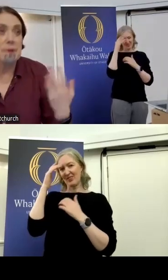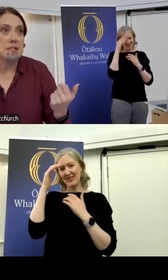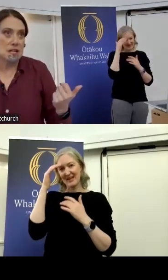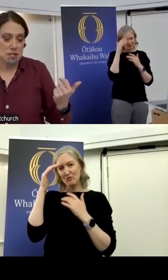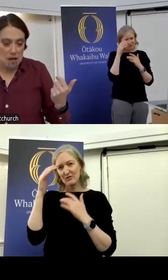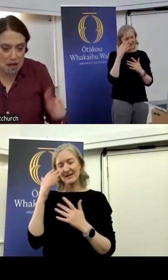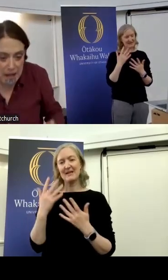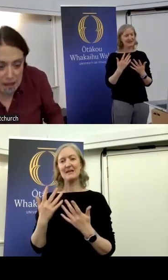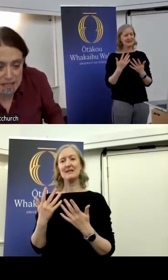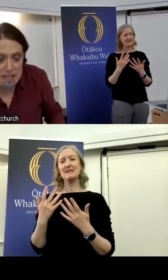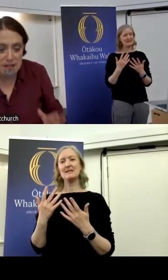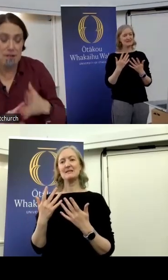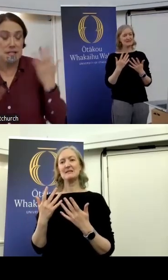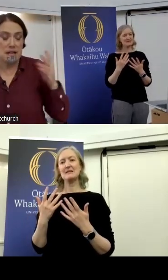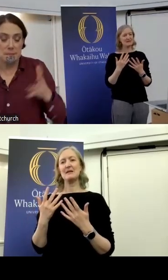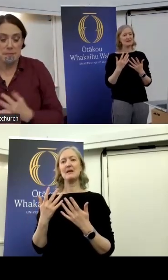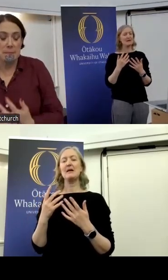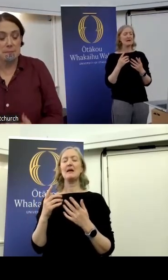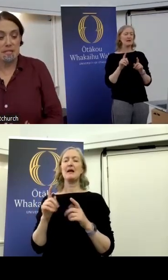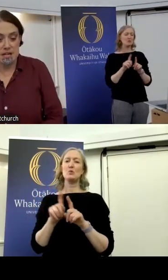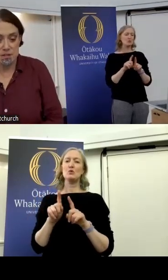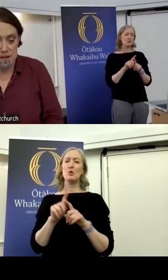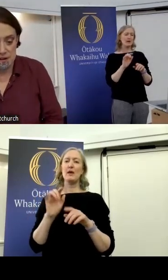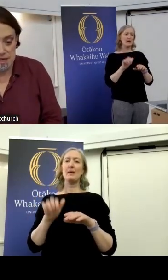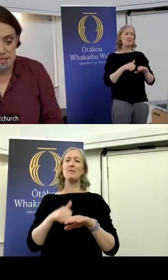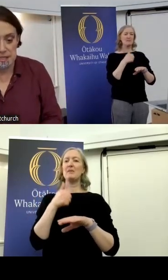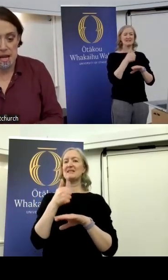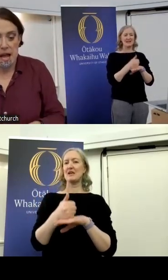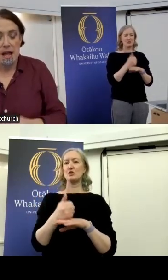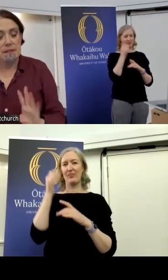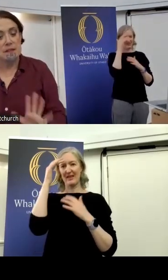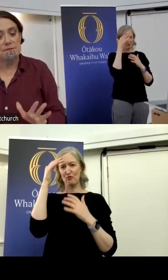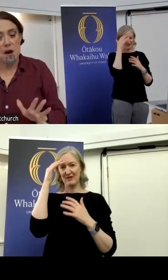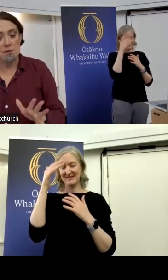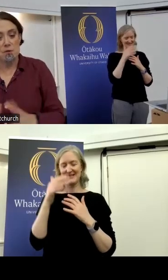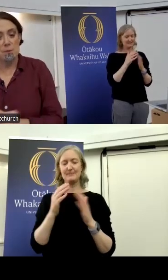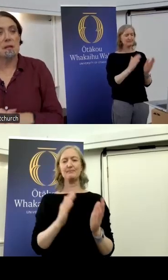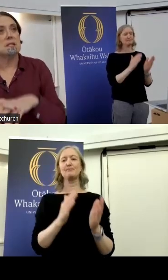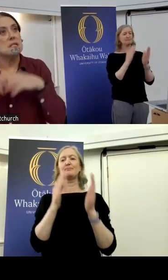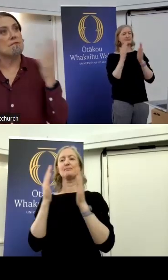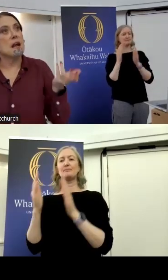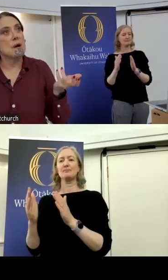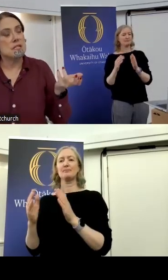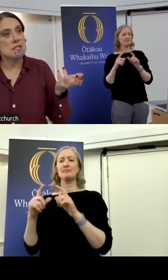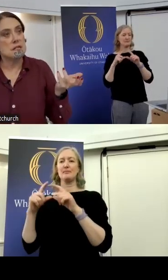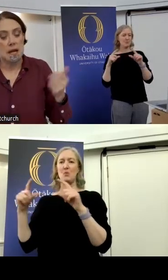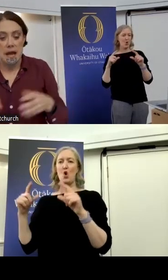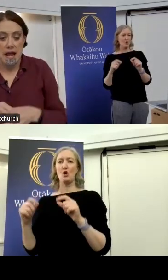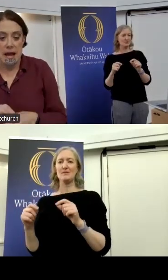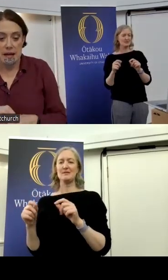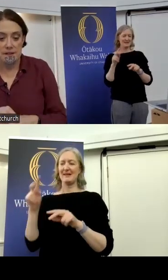and classic theories and implementation theories. And then the final grouping is